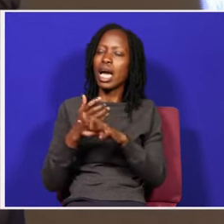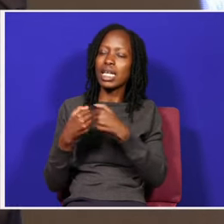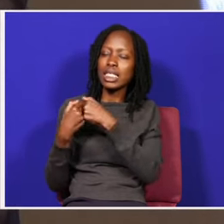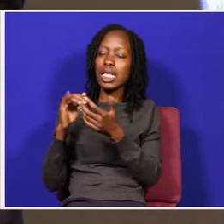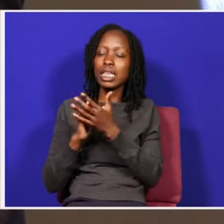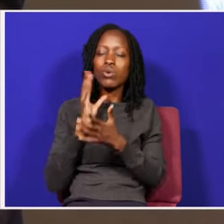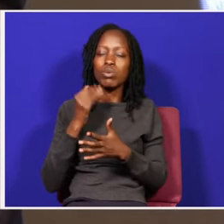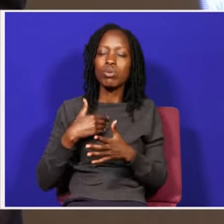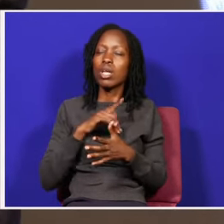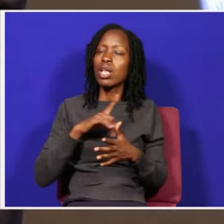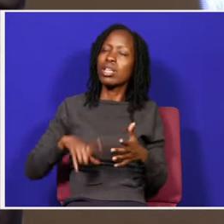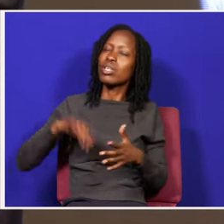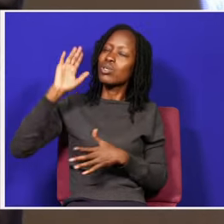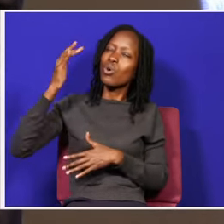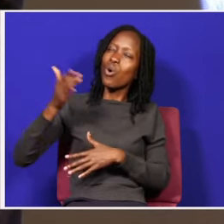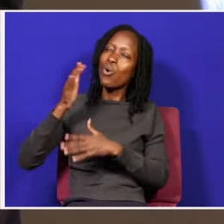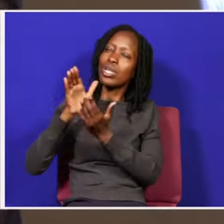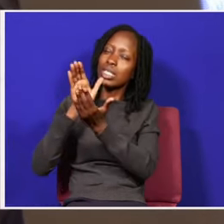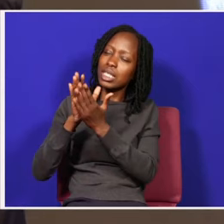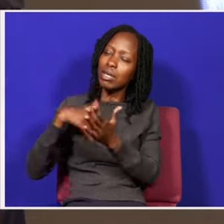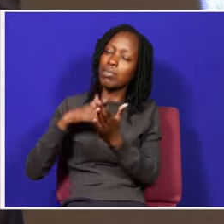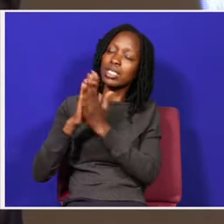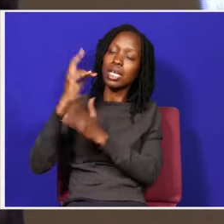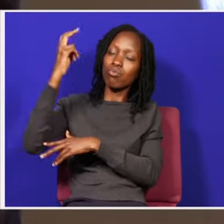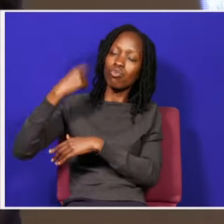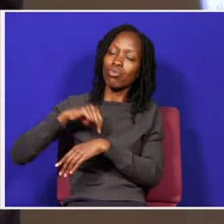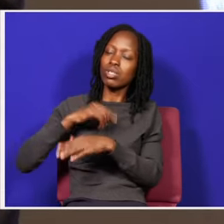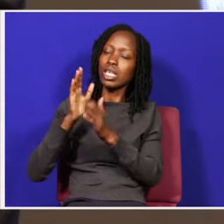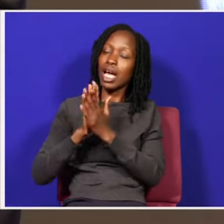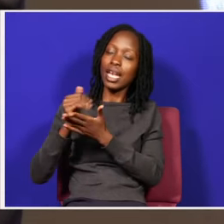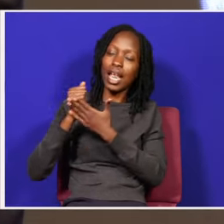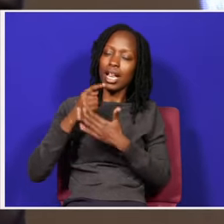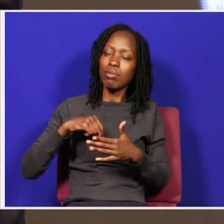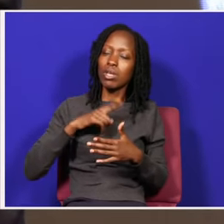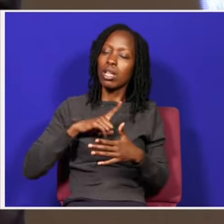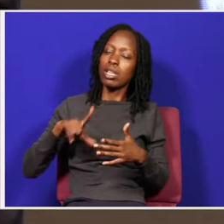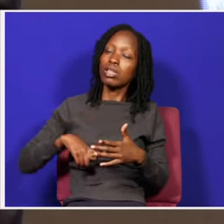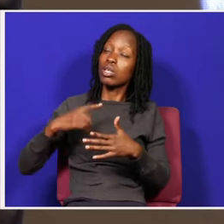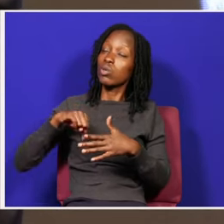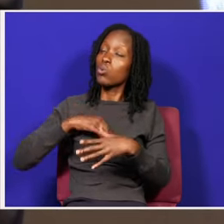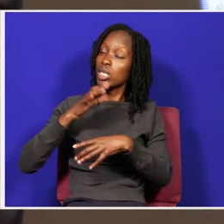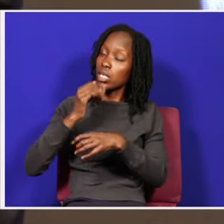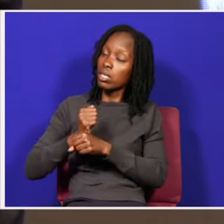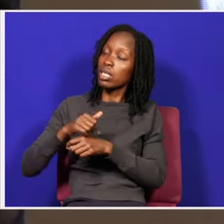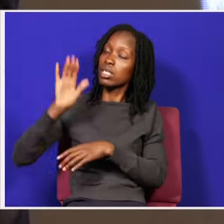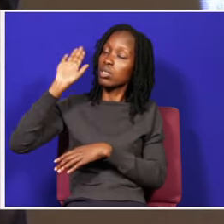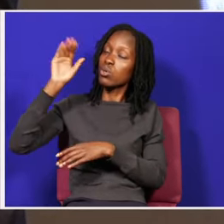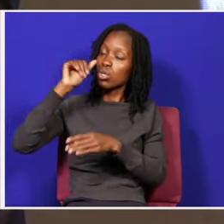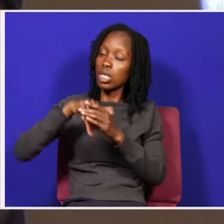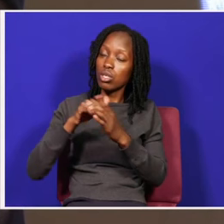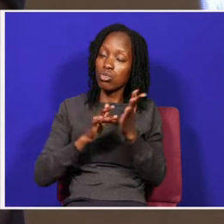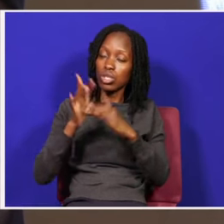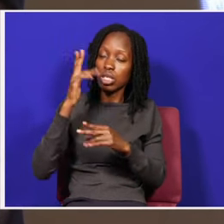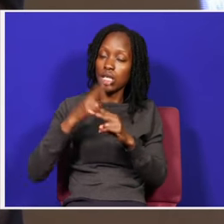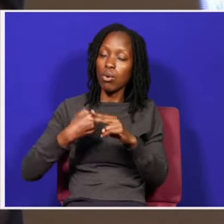who watches over us, you're the one who keeps us, and you're the one who helps us. And so we put our trust in you. In Jesus'